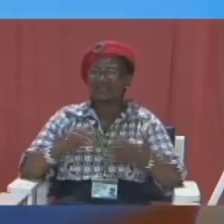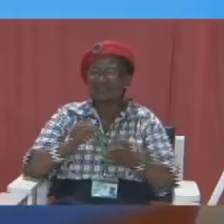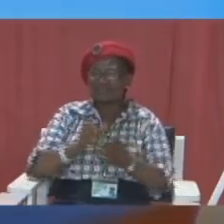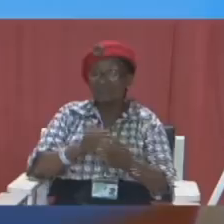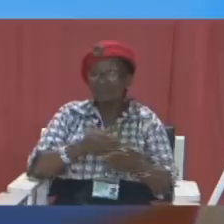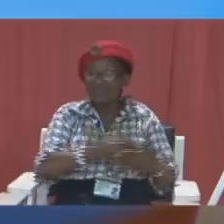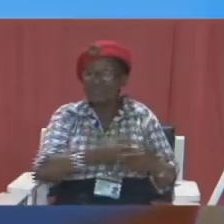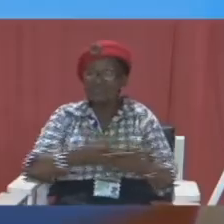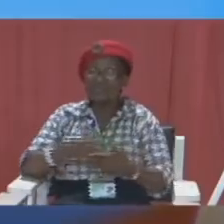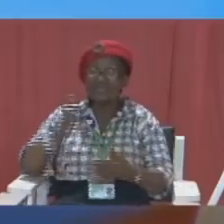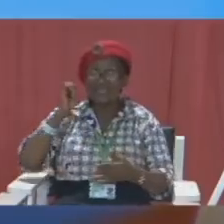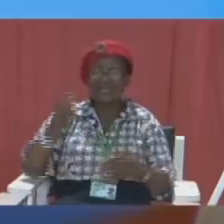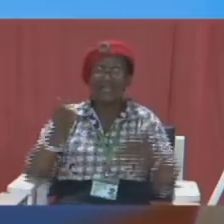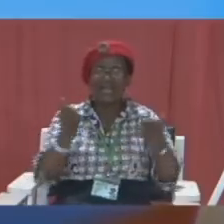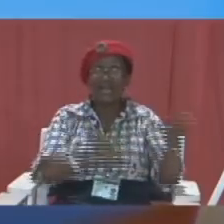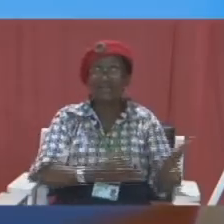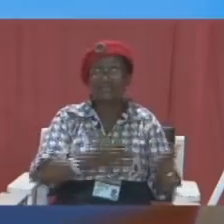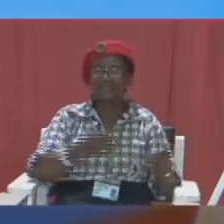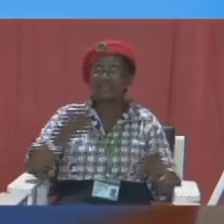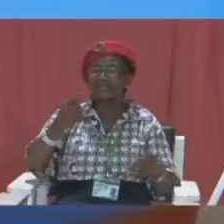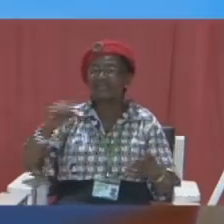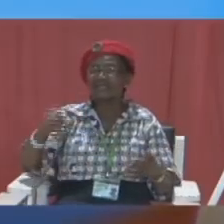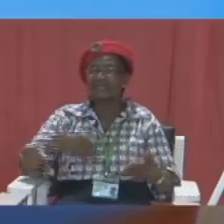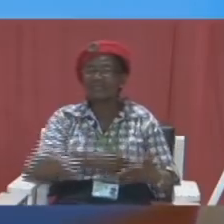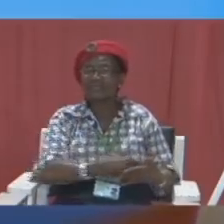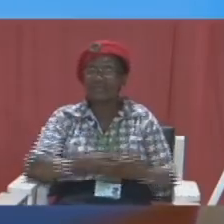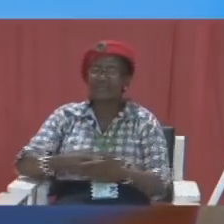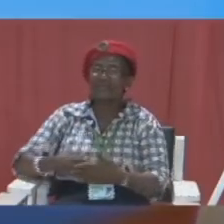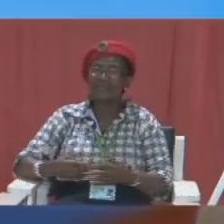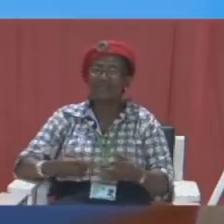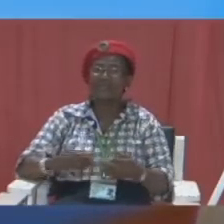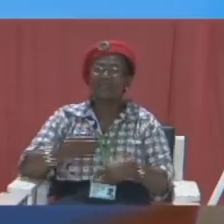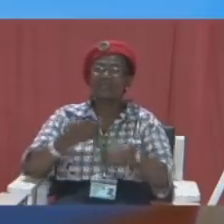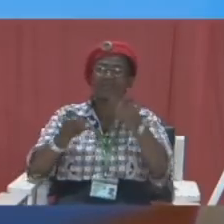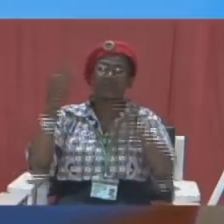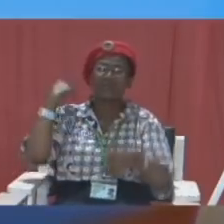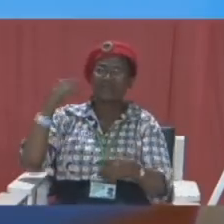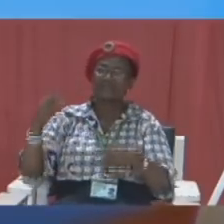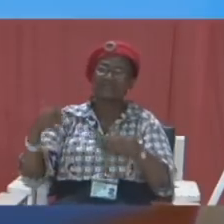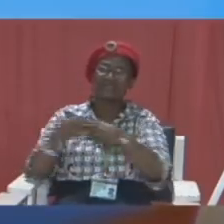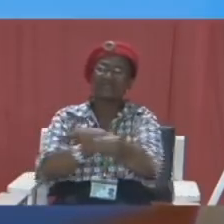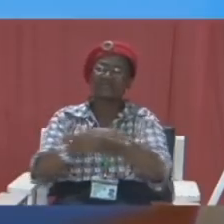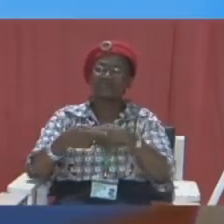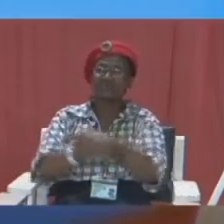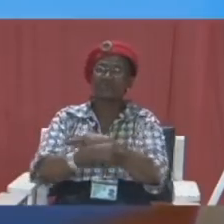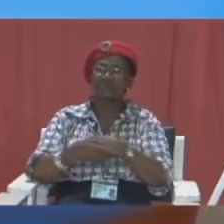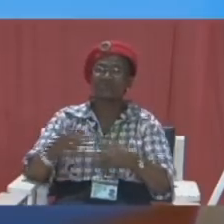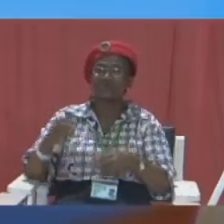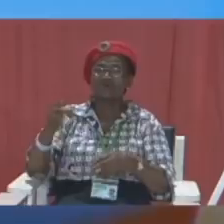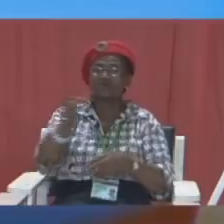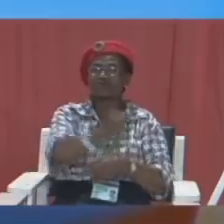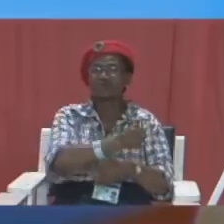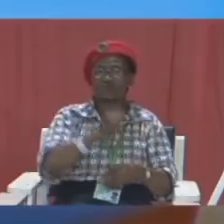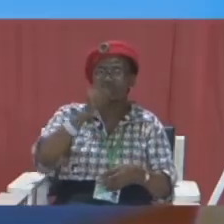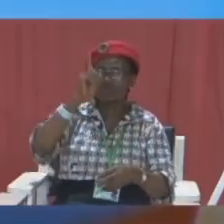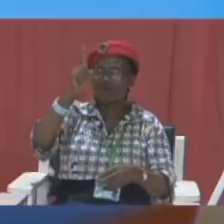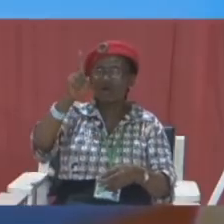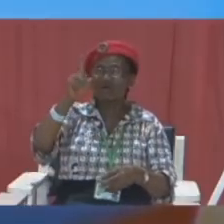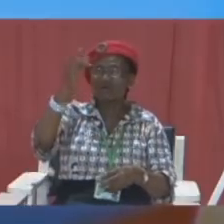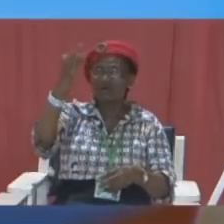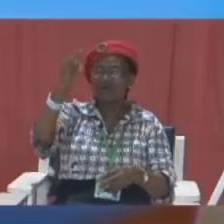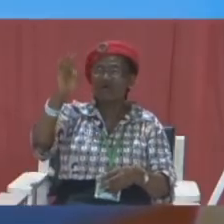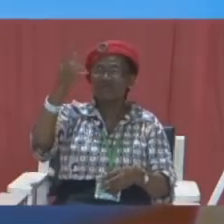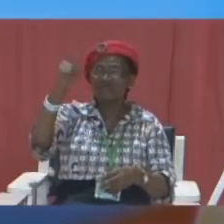carried the little child, went into the room, took one of the handkerchiefs that we have